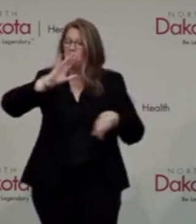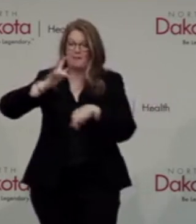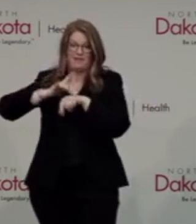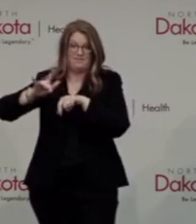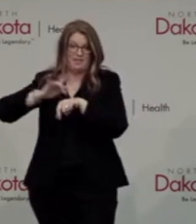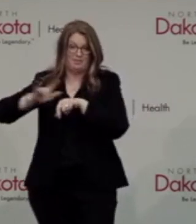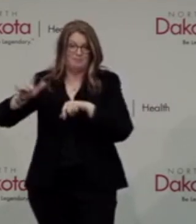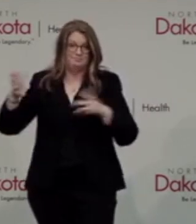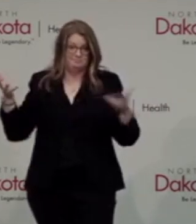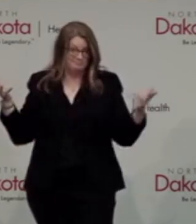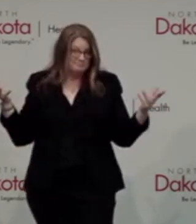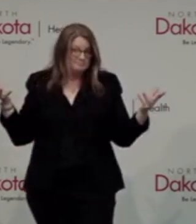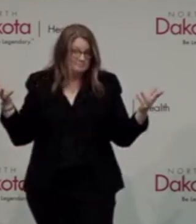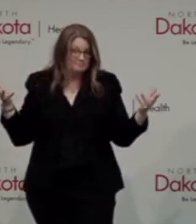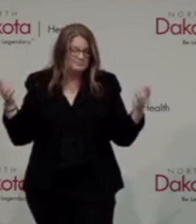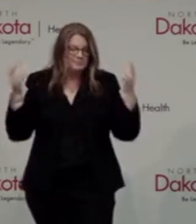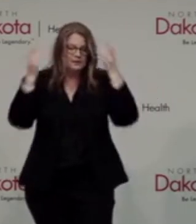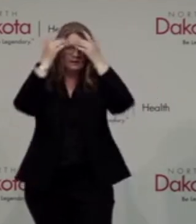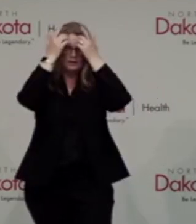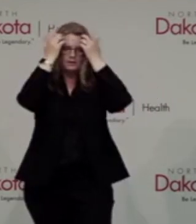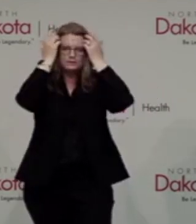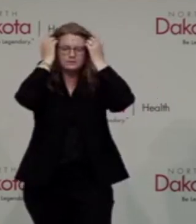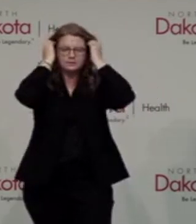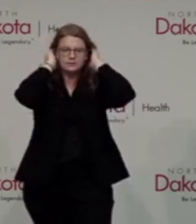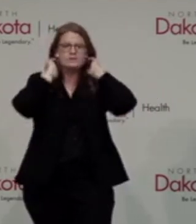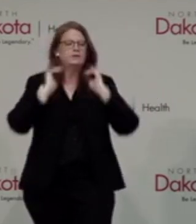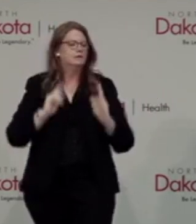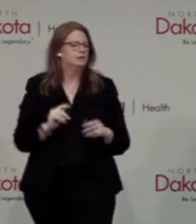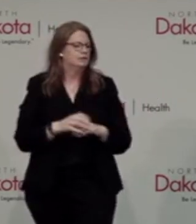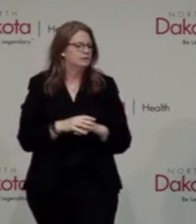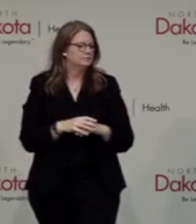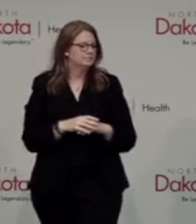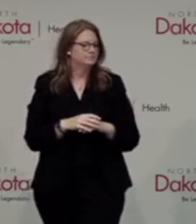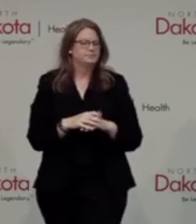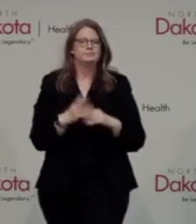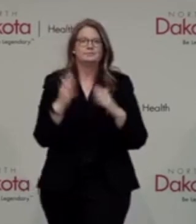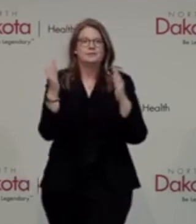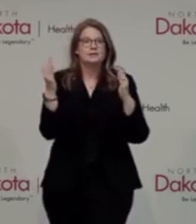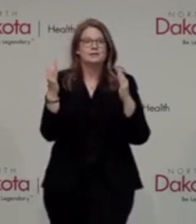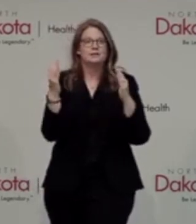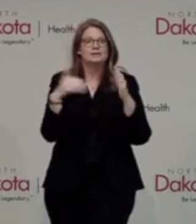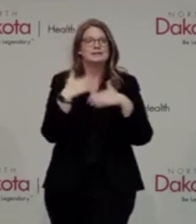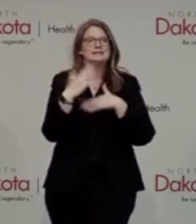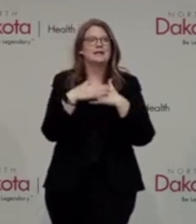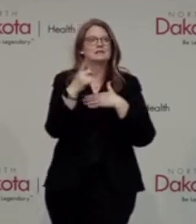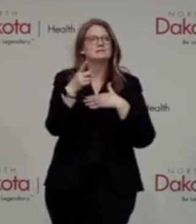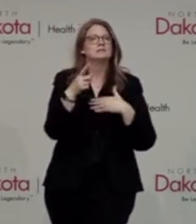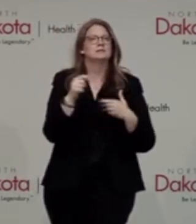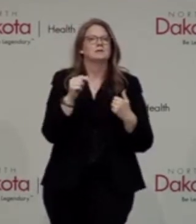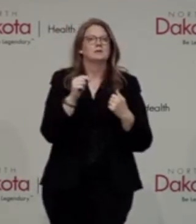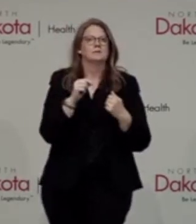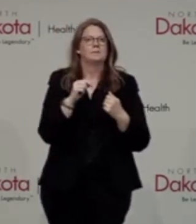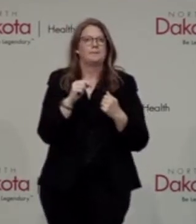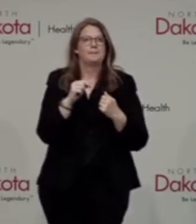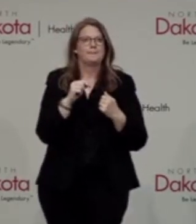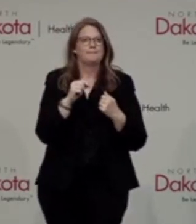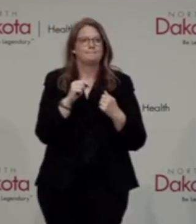they have a chance to be served. If we go to the next slide, again,